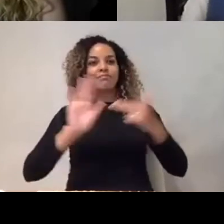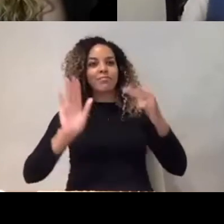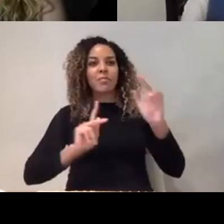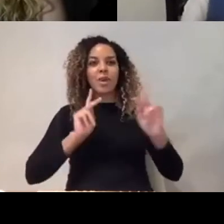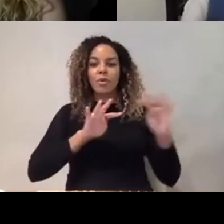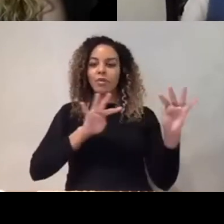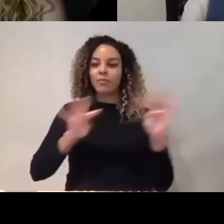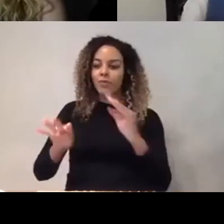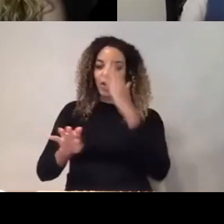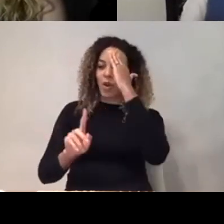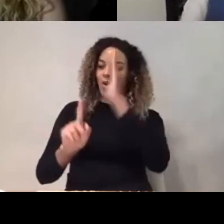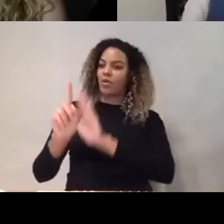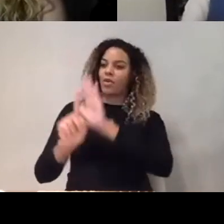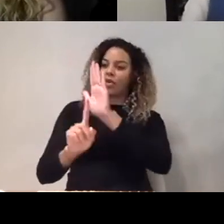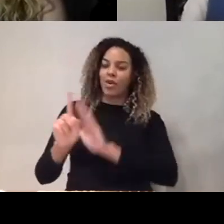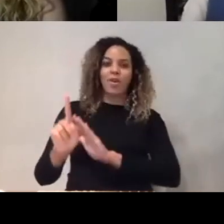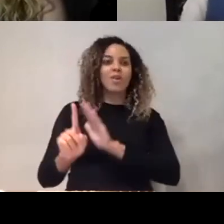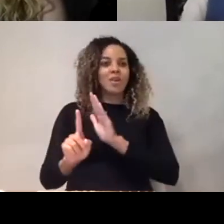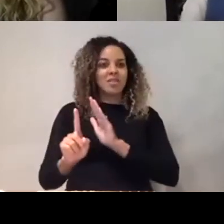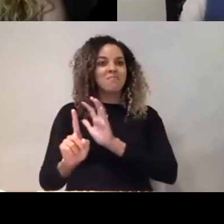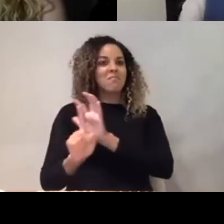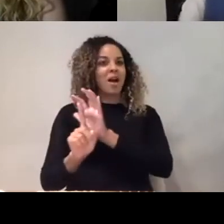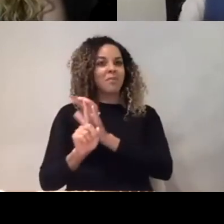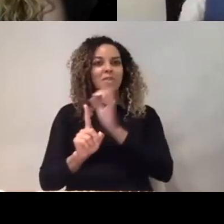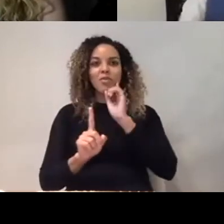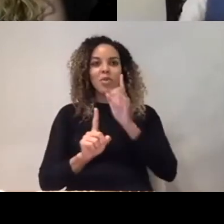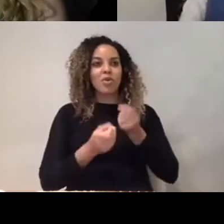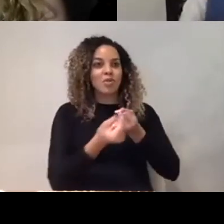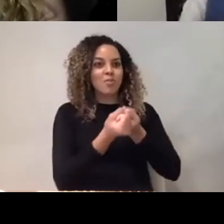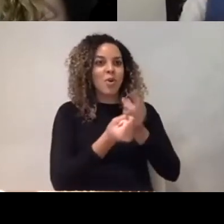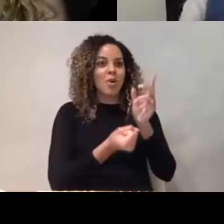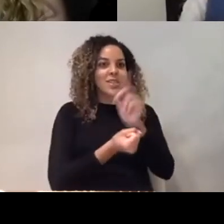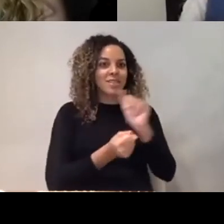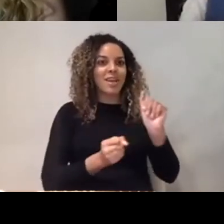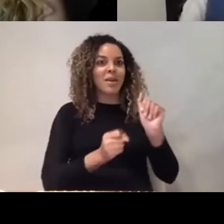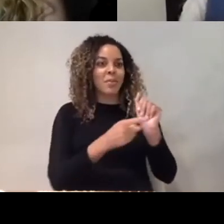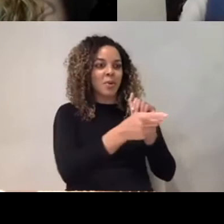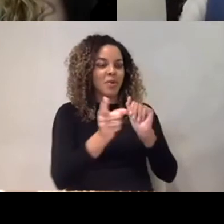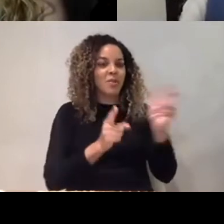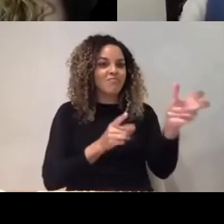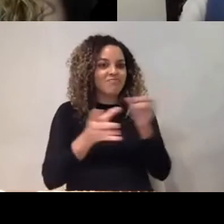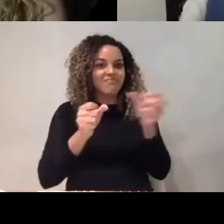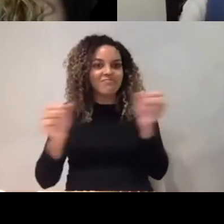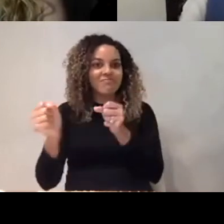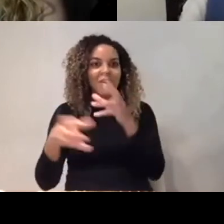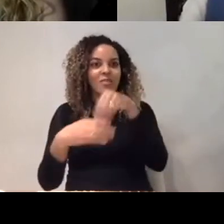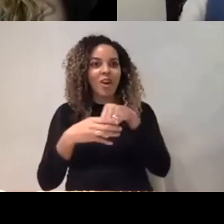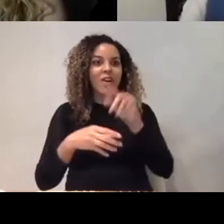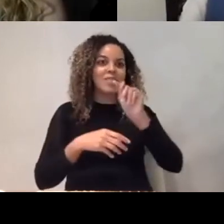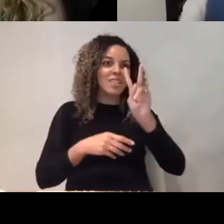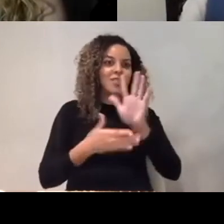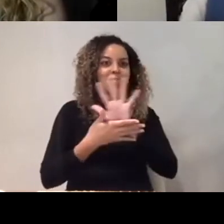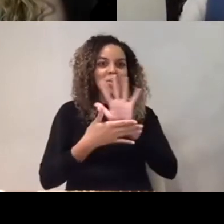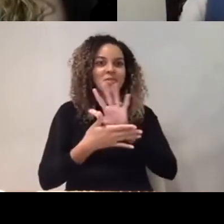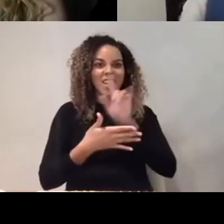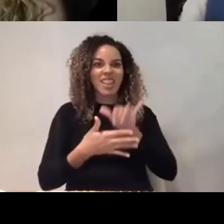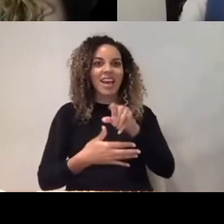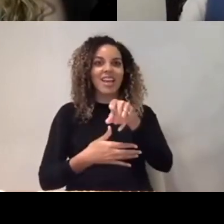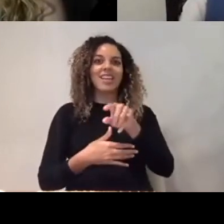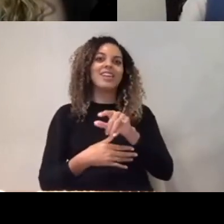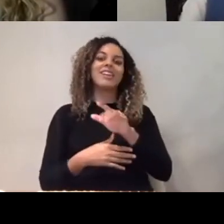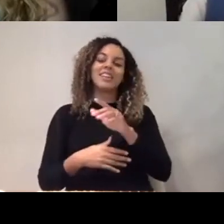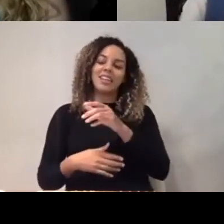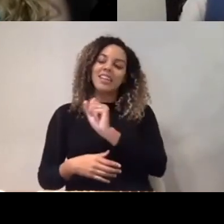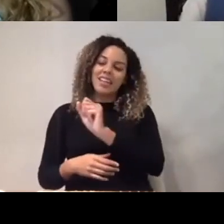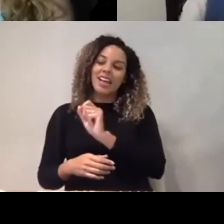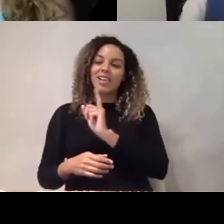the disabled people on. So I'll take that. I mean, that'd be, but it's really Steve. Steve's the kingpin. I